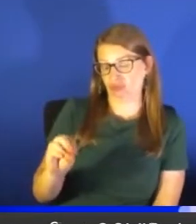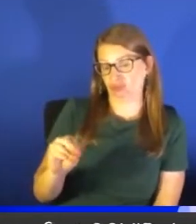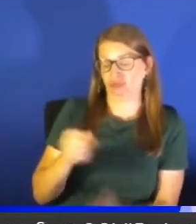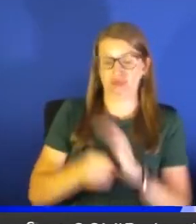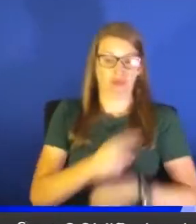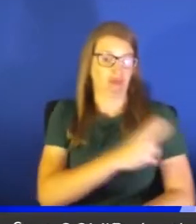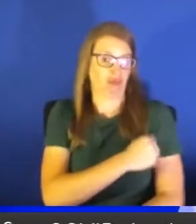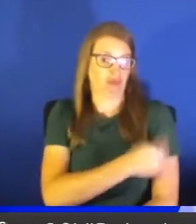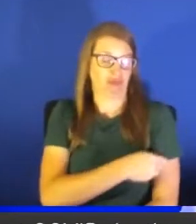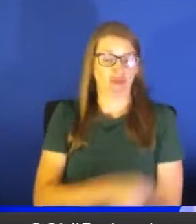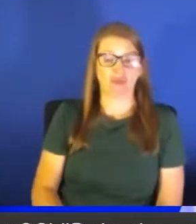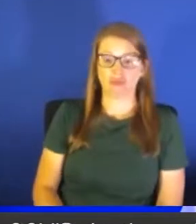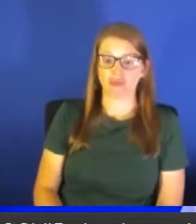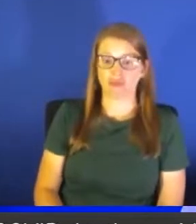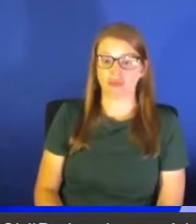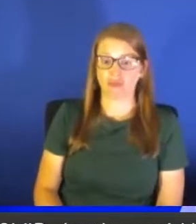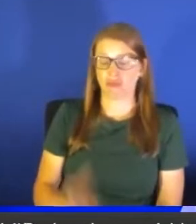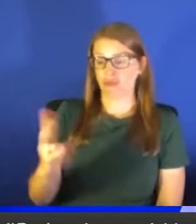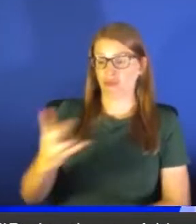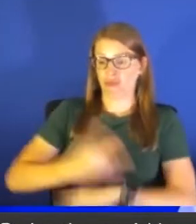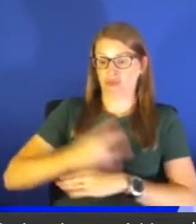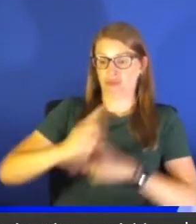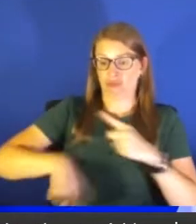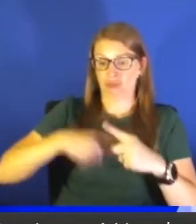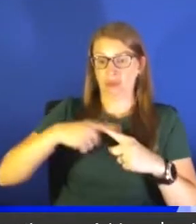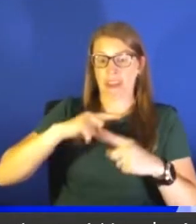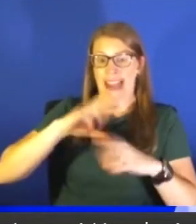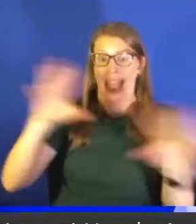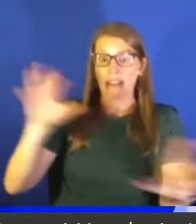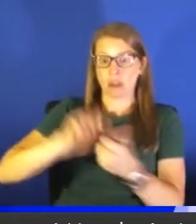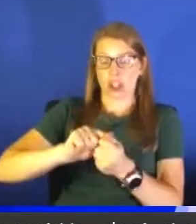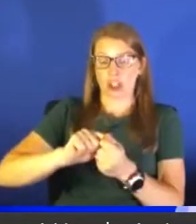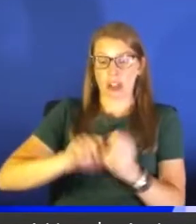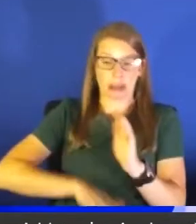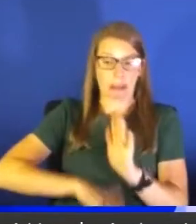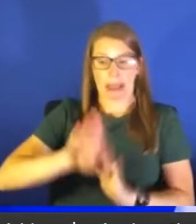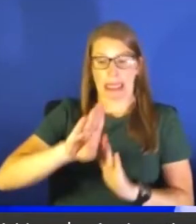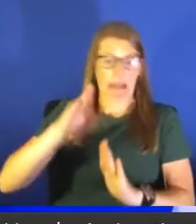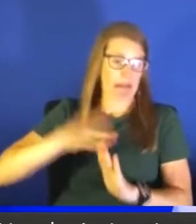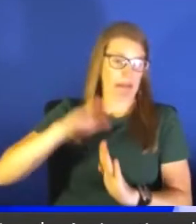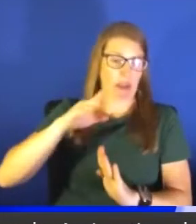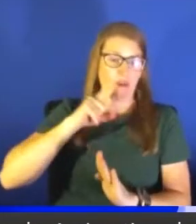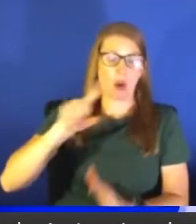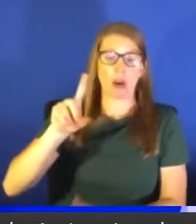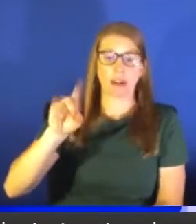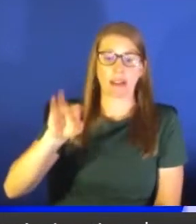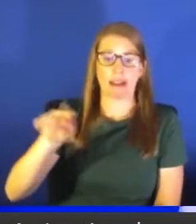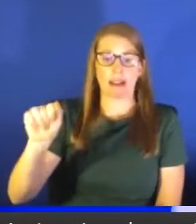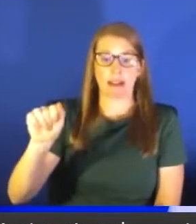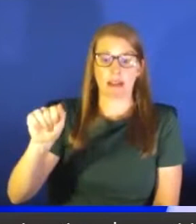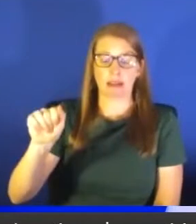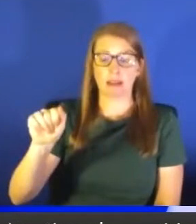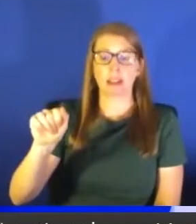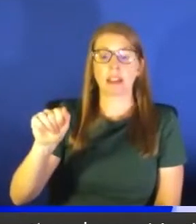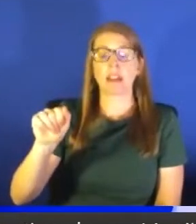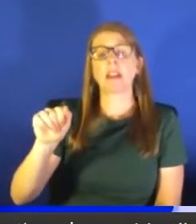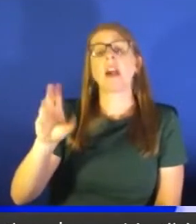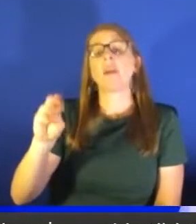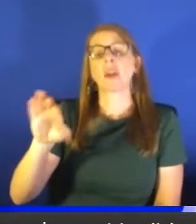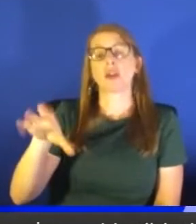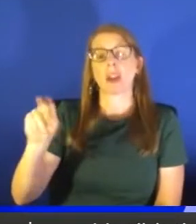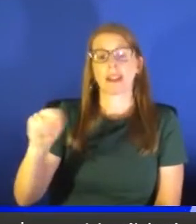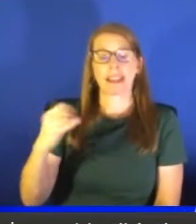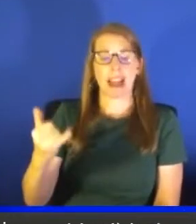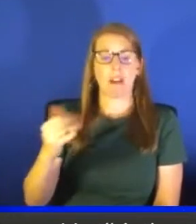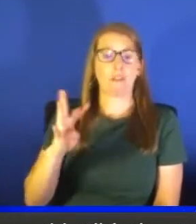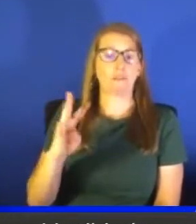rolling 7-day average at the peak of the Delta and Omicron surge. Right now, we're at 46 again. This is the MARC data that's reported publicly.